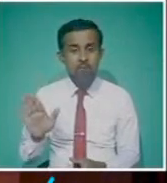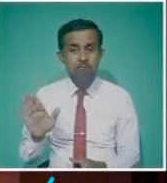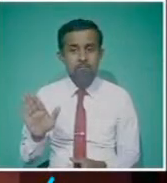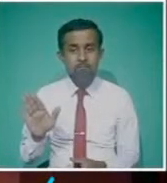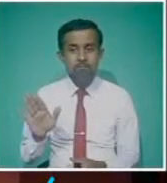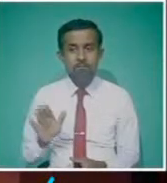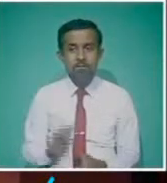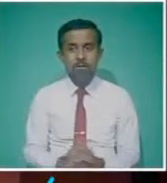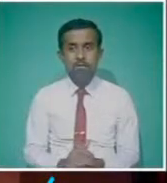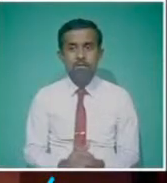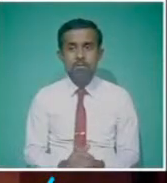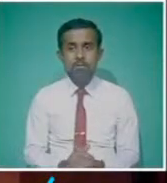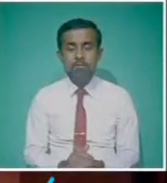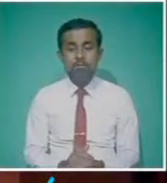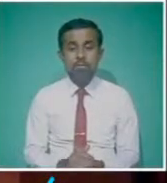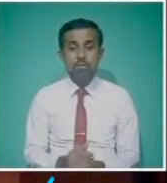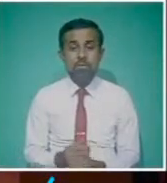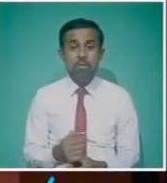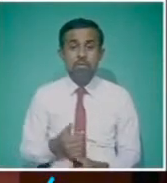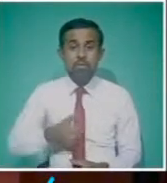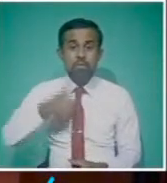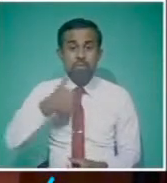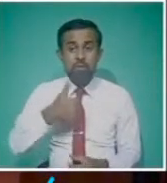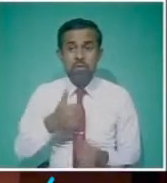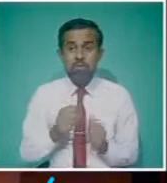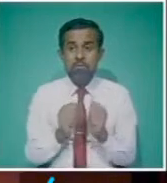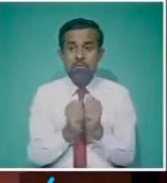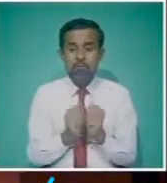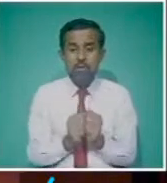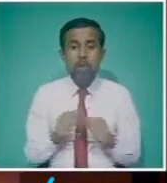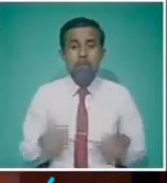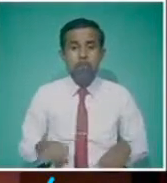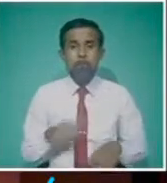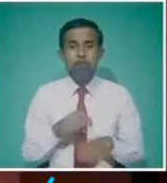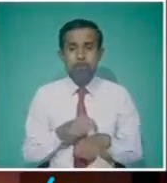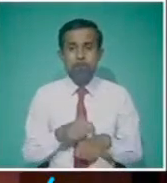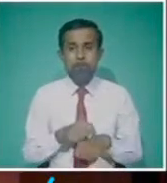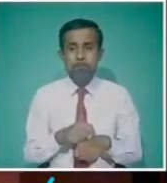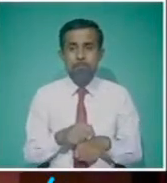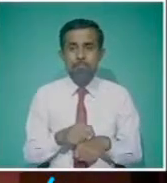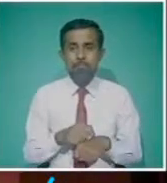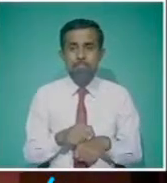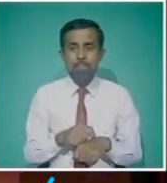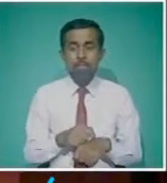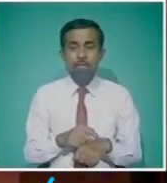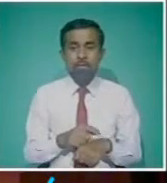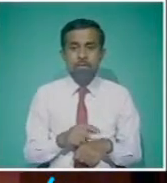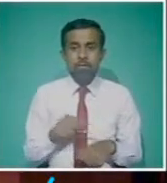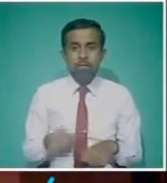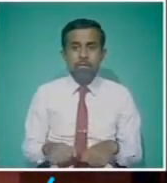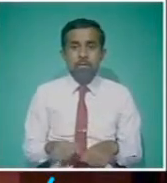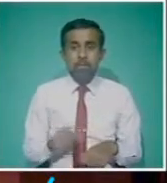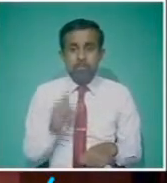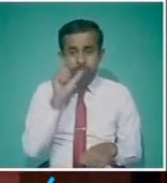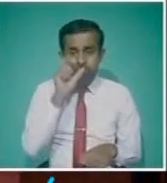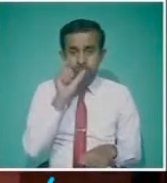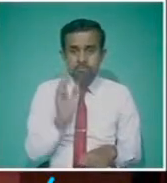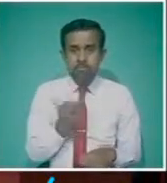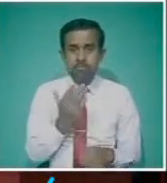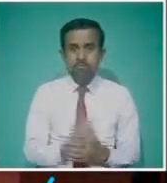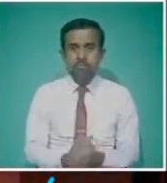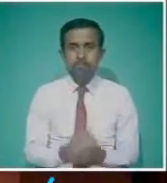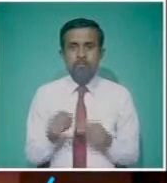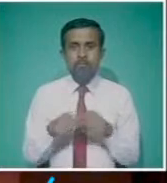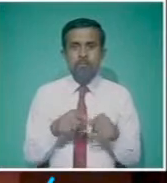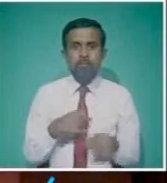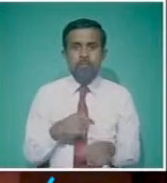Of course, we remember her for all these reasons, but also we recognize